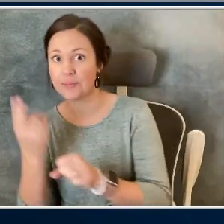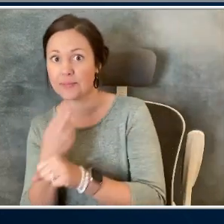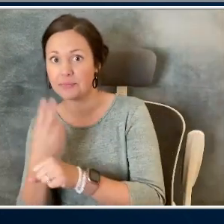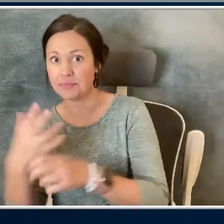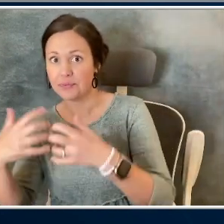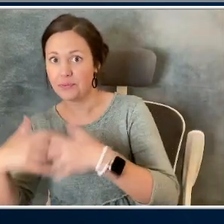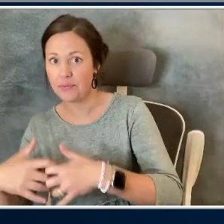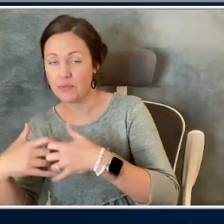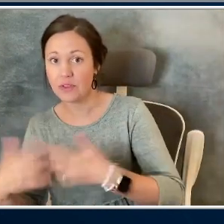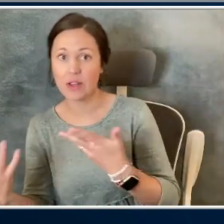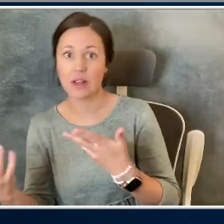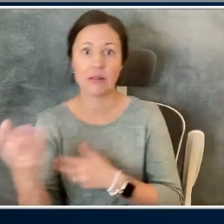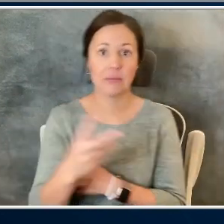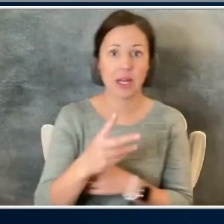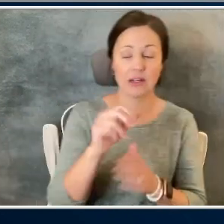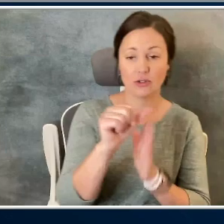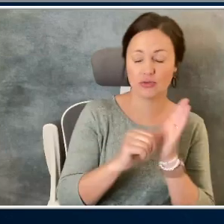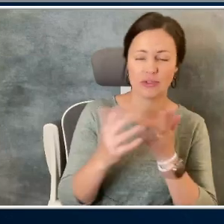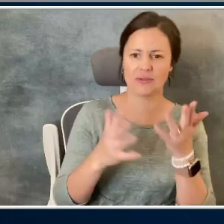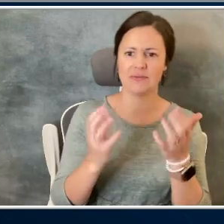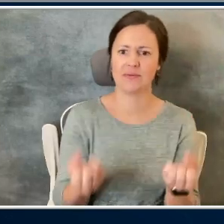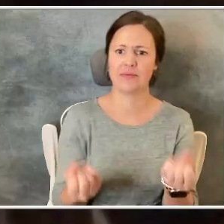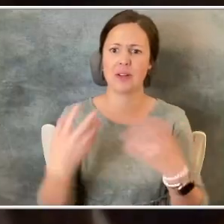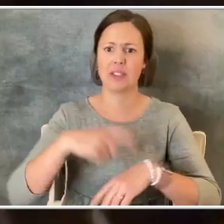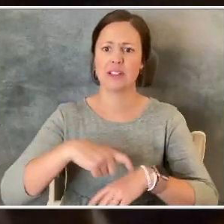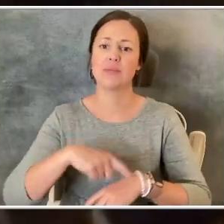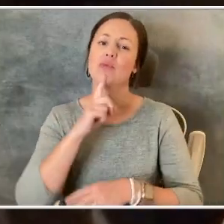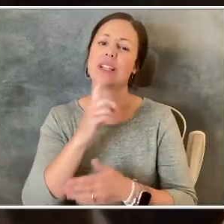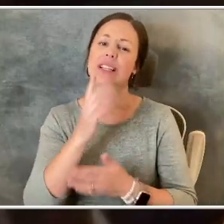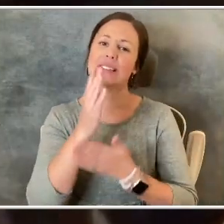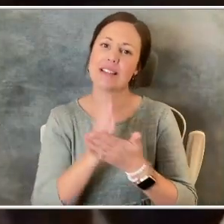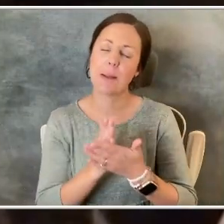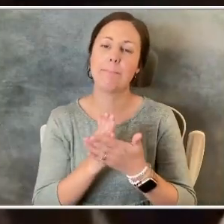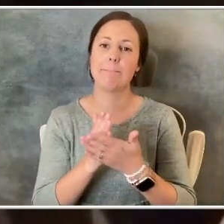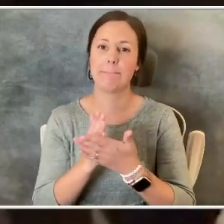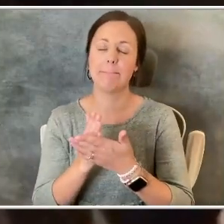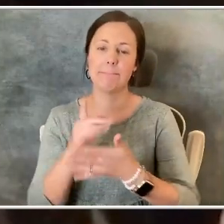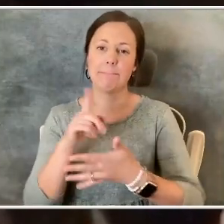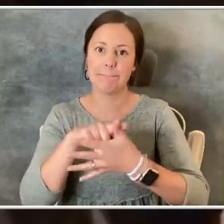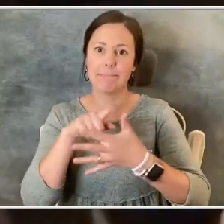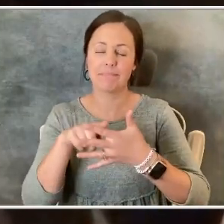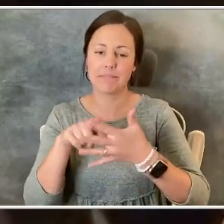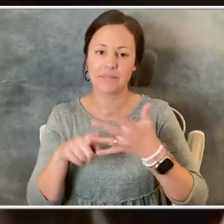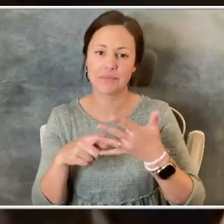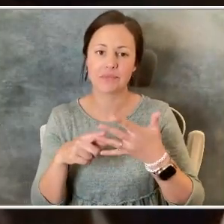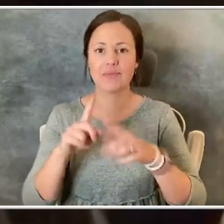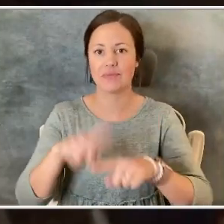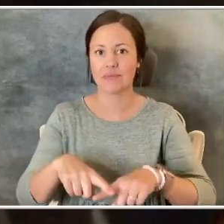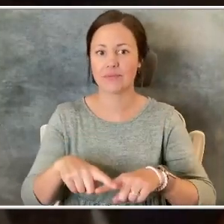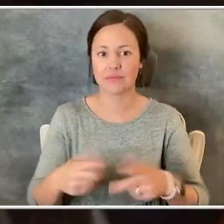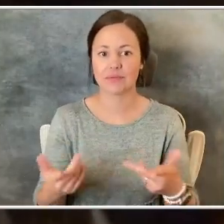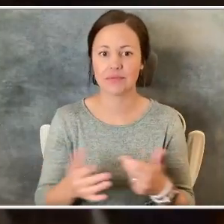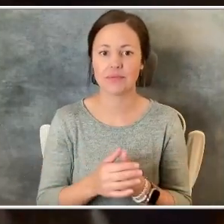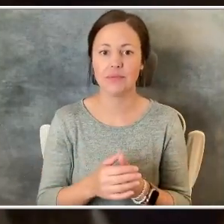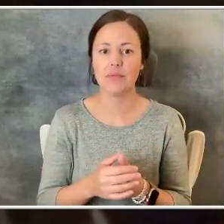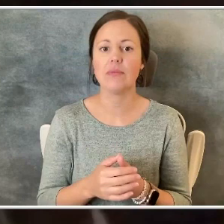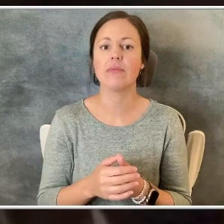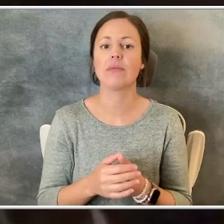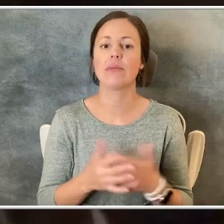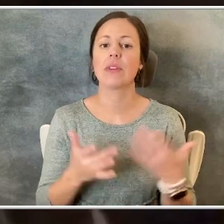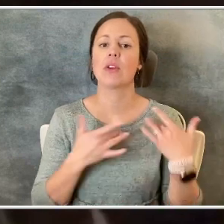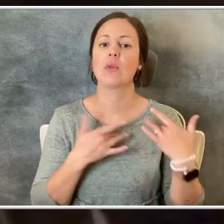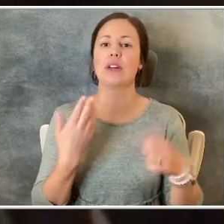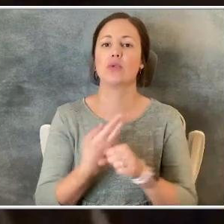that process? It's step by step. I mean, fat grafting, what I do is I do liposuction